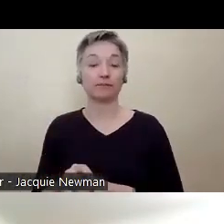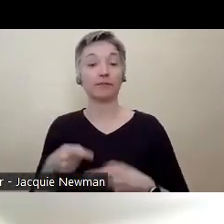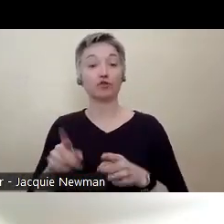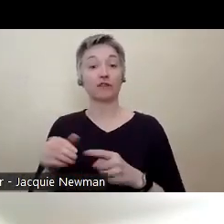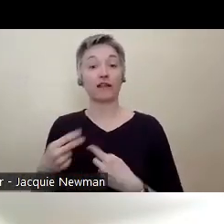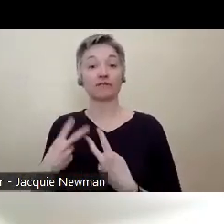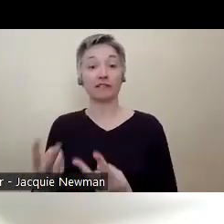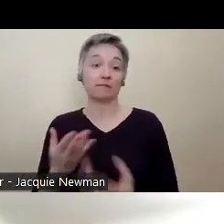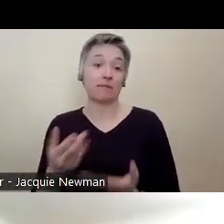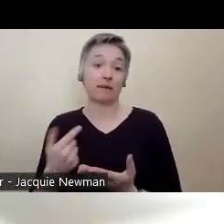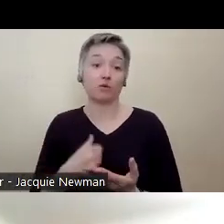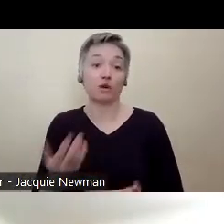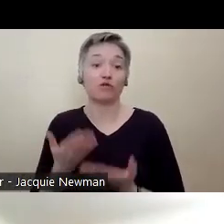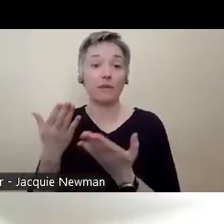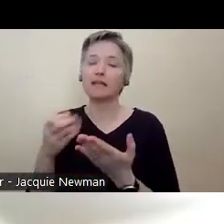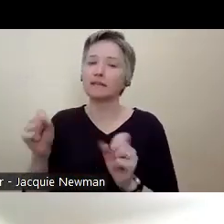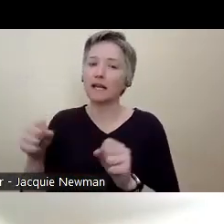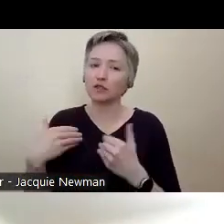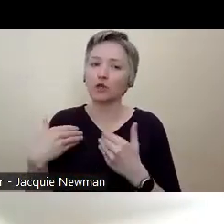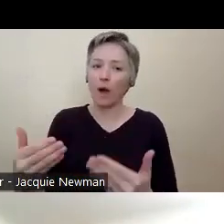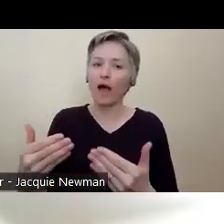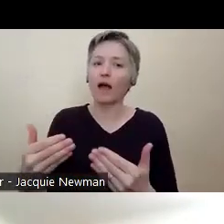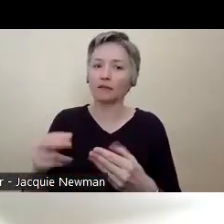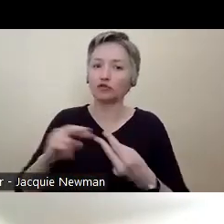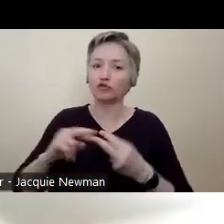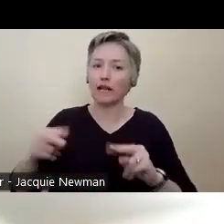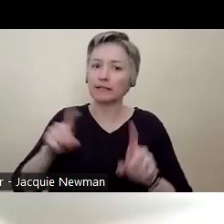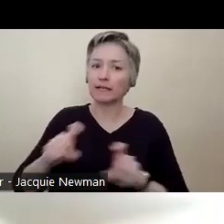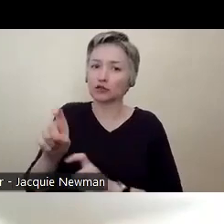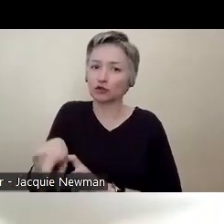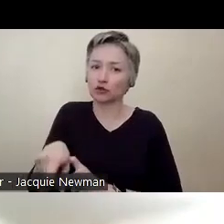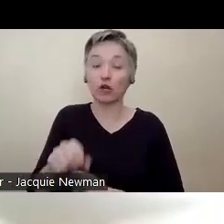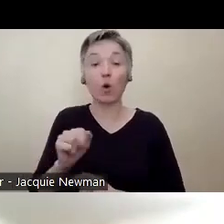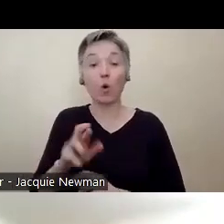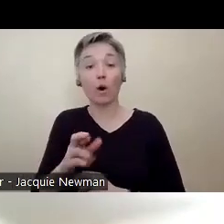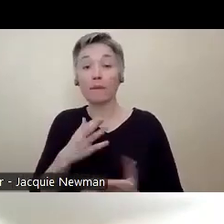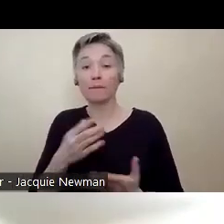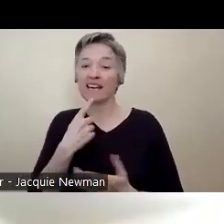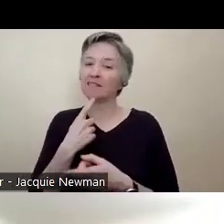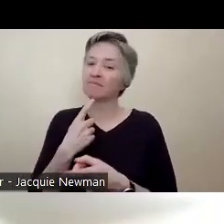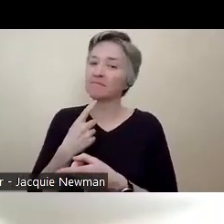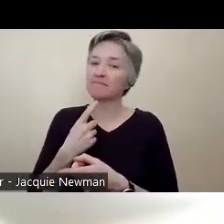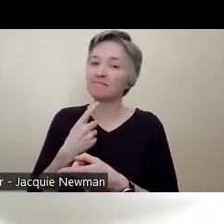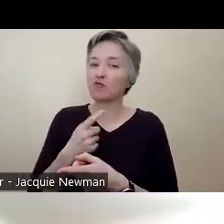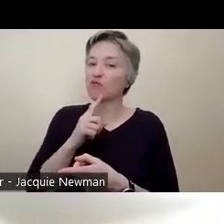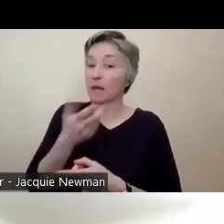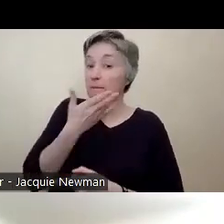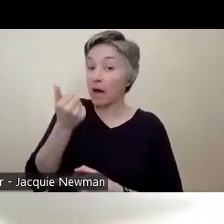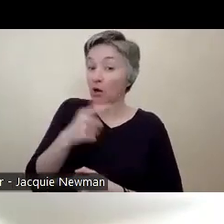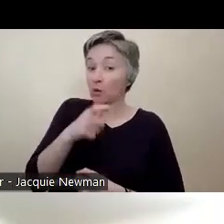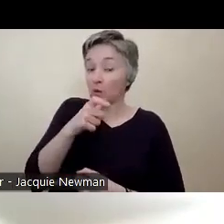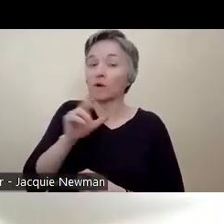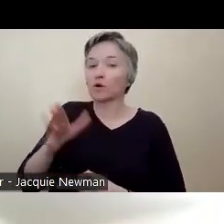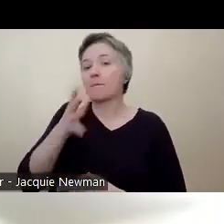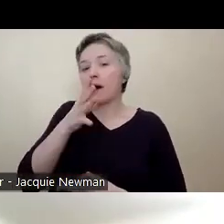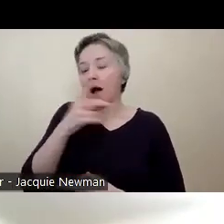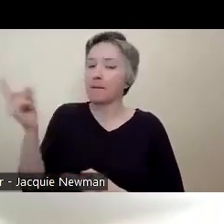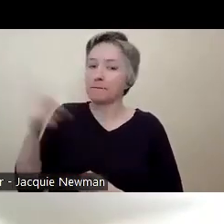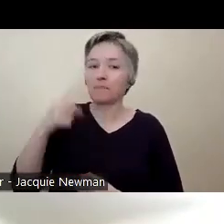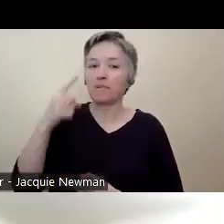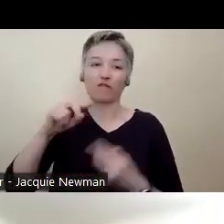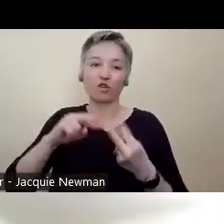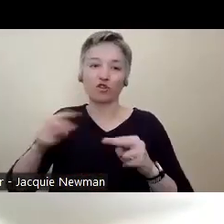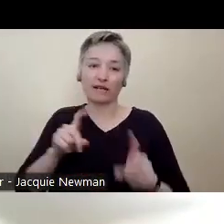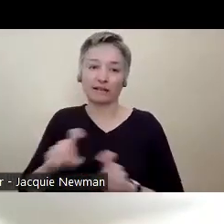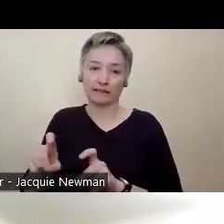that someone pursue genetic testing, or we may say, you know what, maybe your mom should have it instead. But you should do this